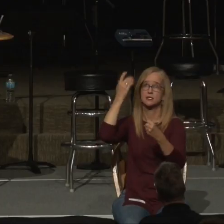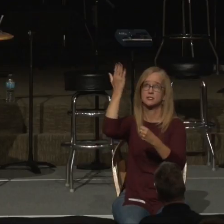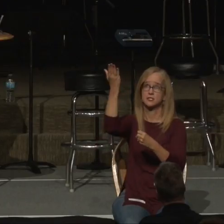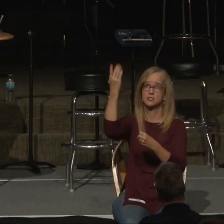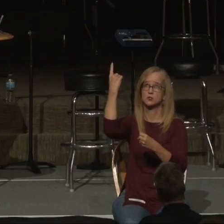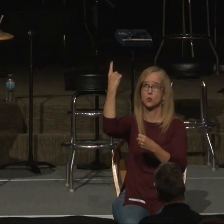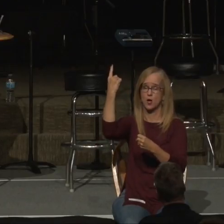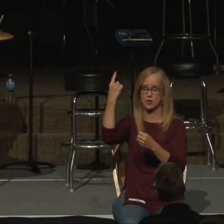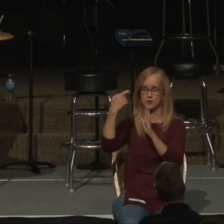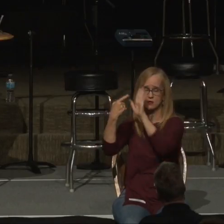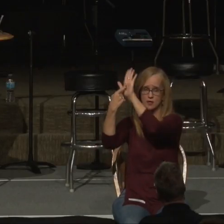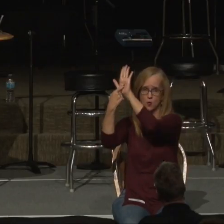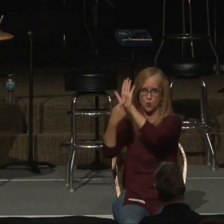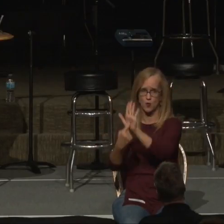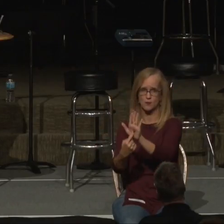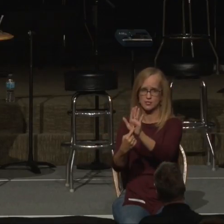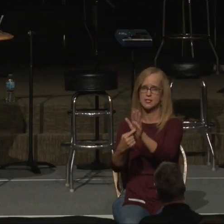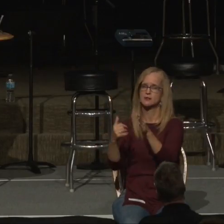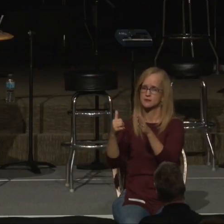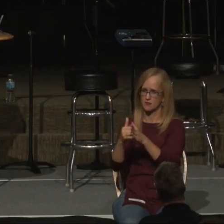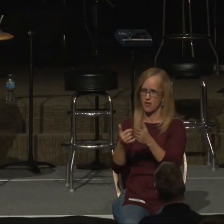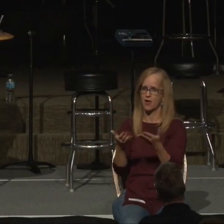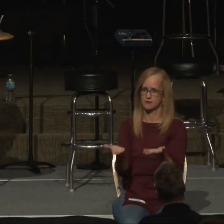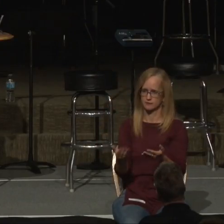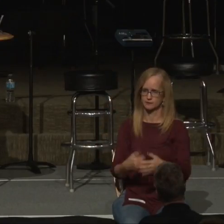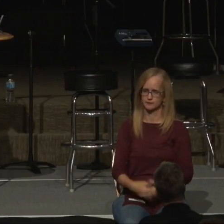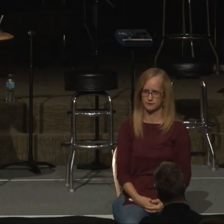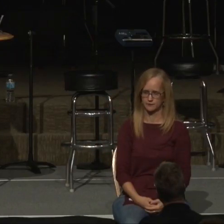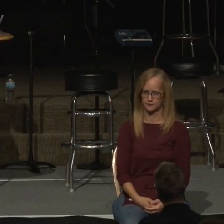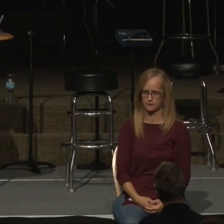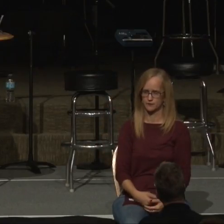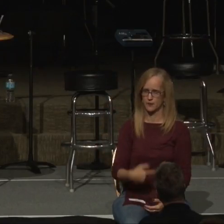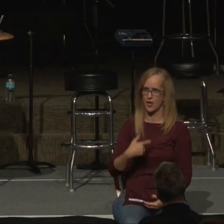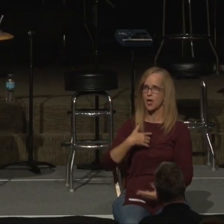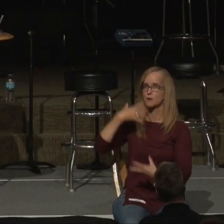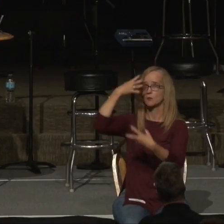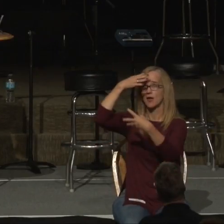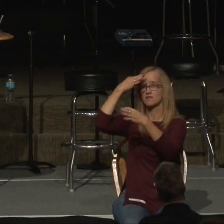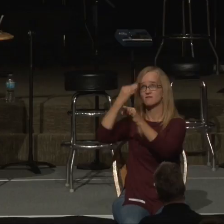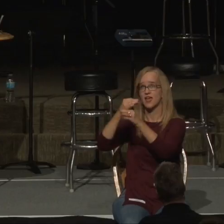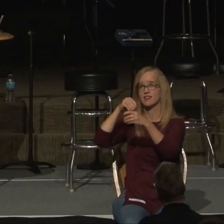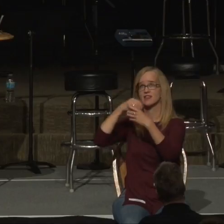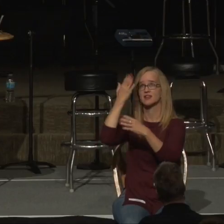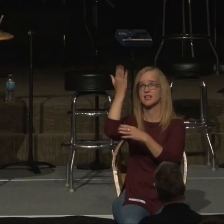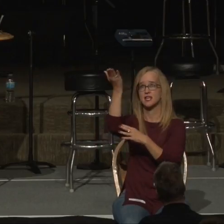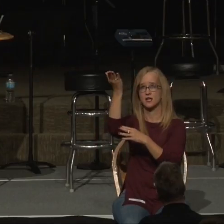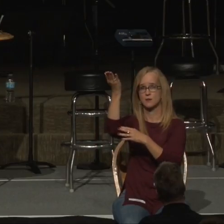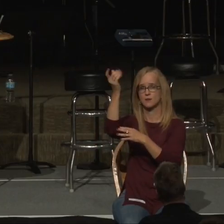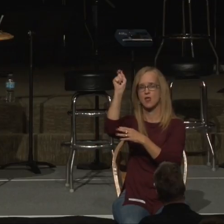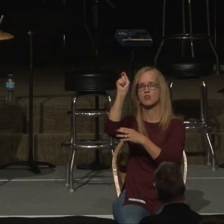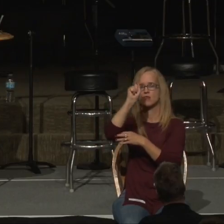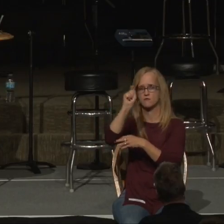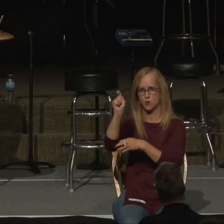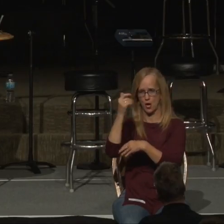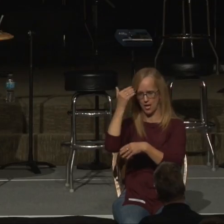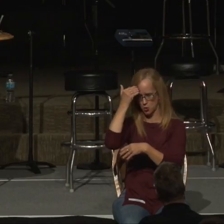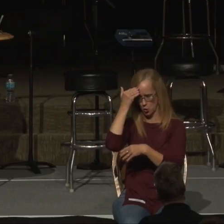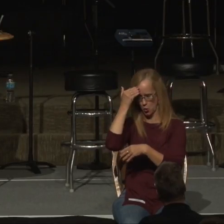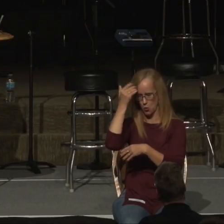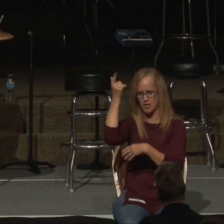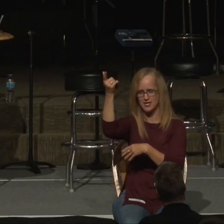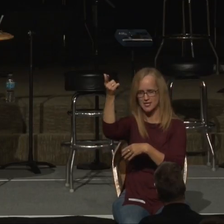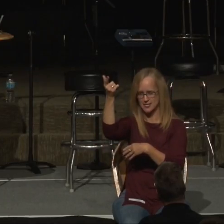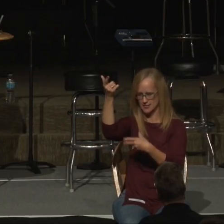one who represents that thing. I put my faith in him, therefore I know he's got